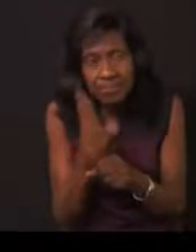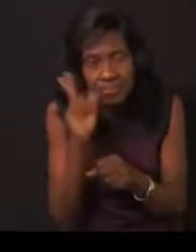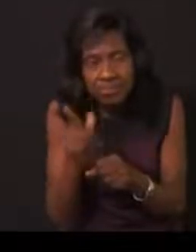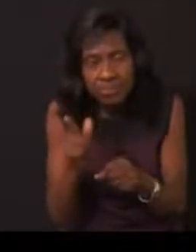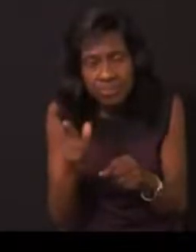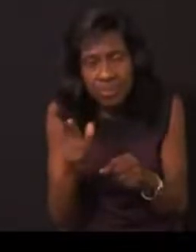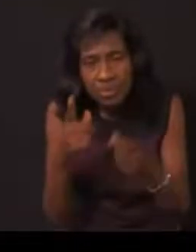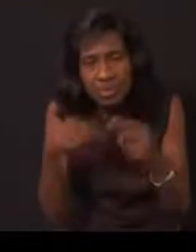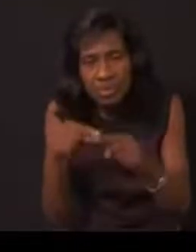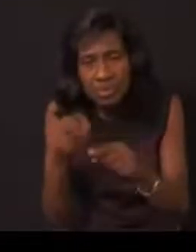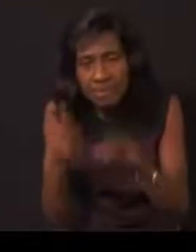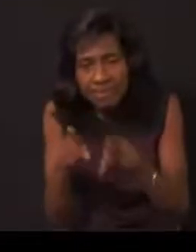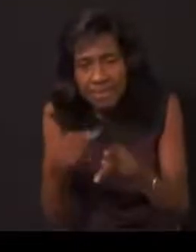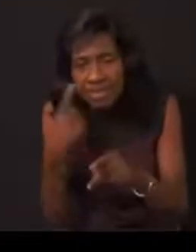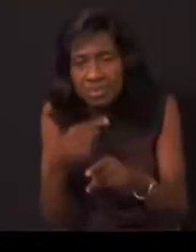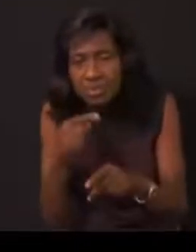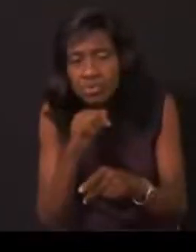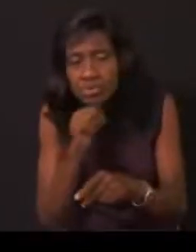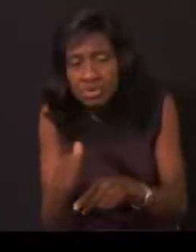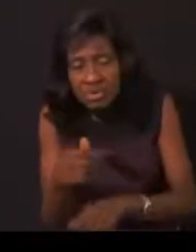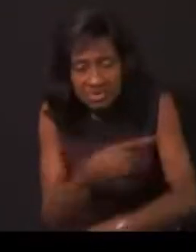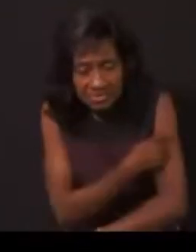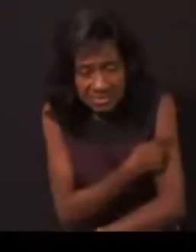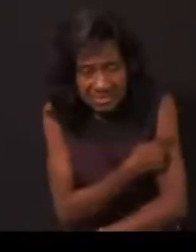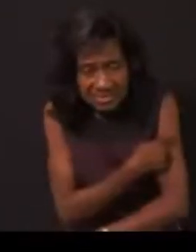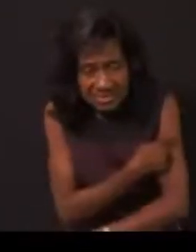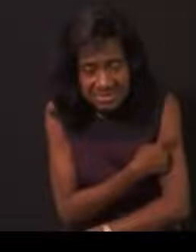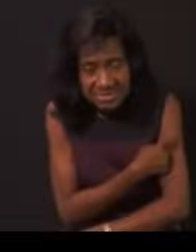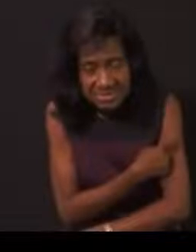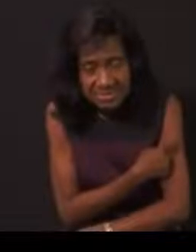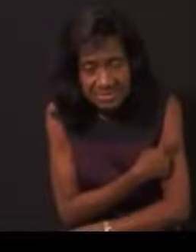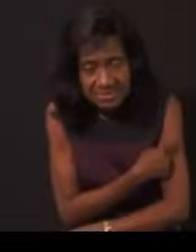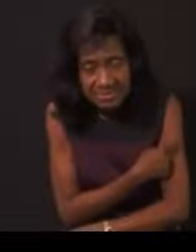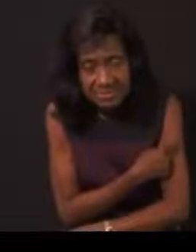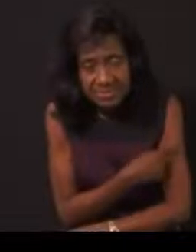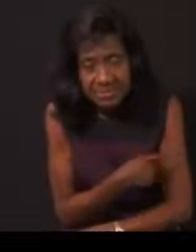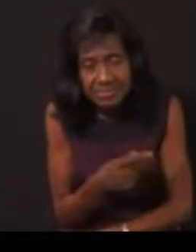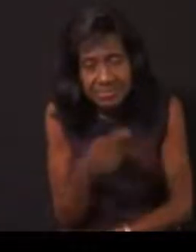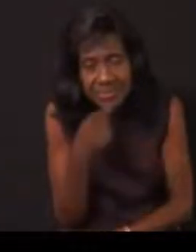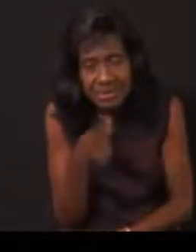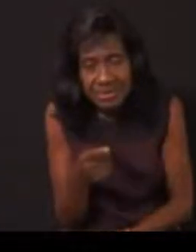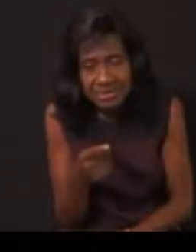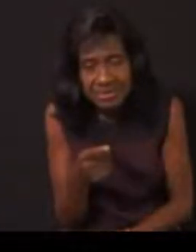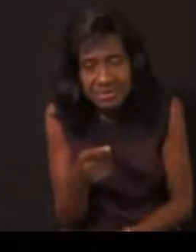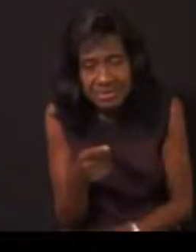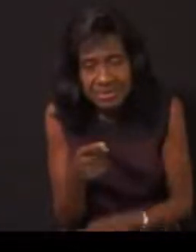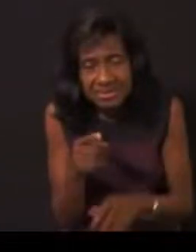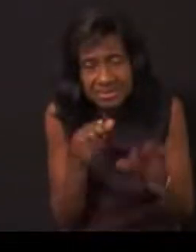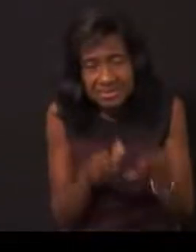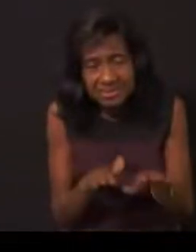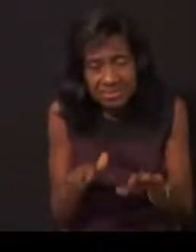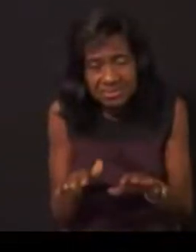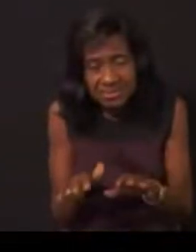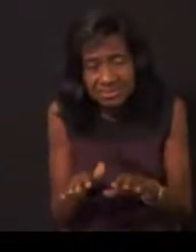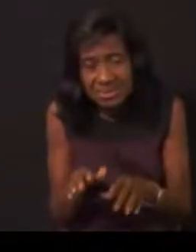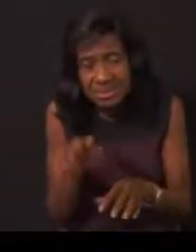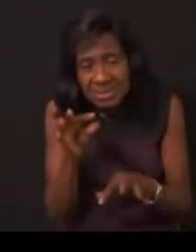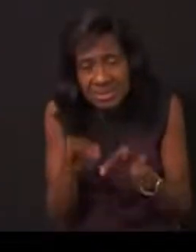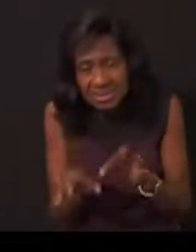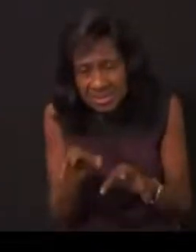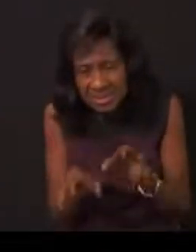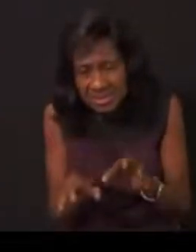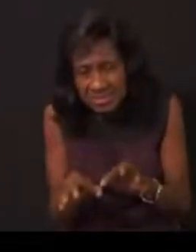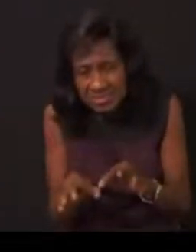So that's a cause for concern. It's good to hear that the kids are handling the virus well, but if we're getting more